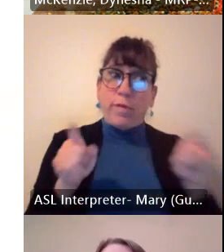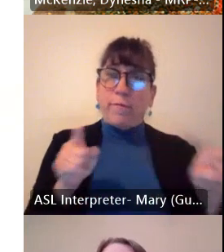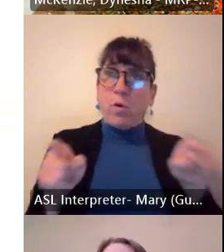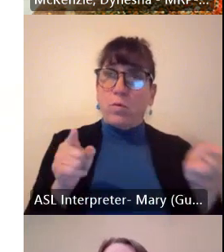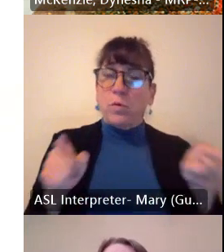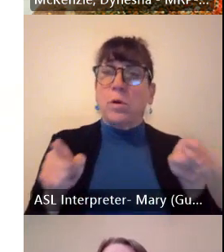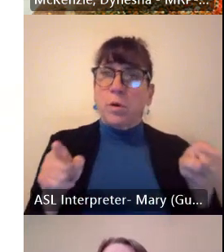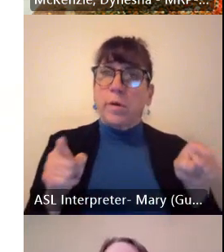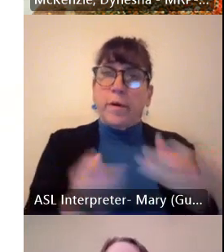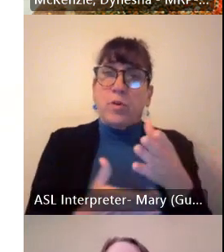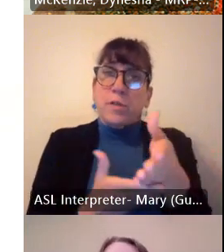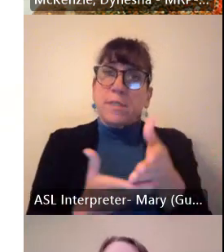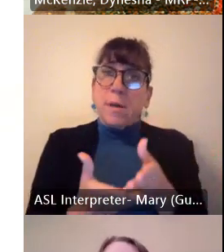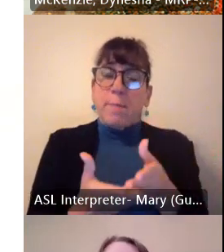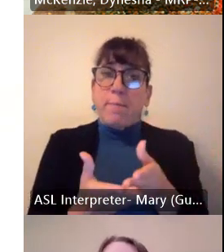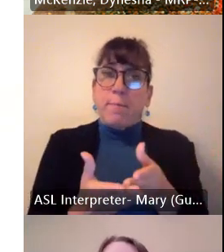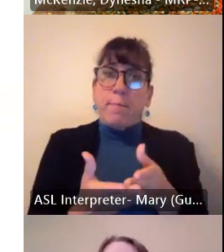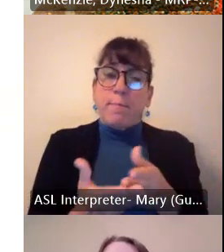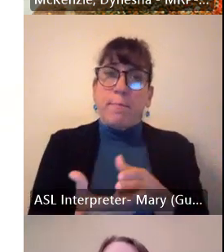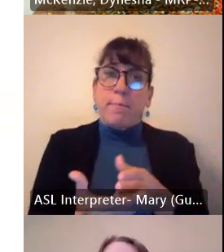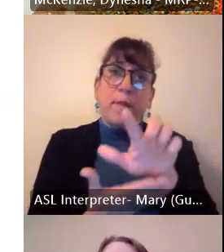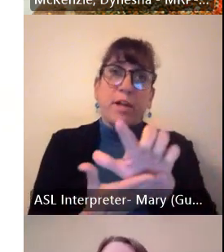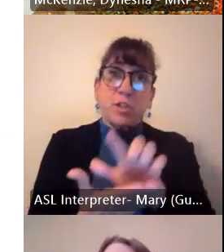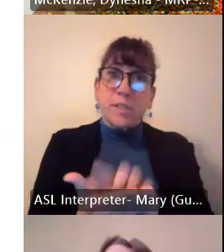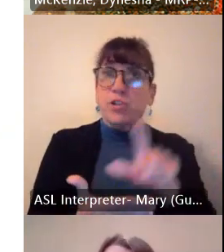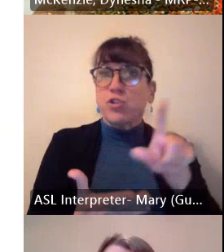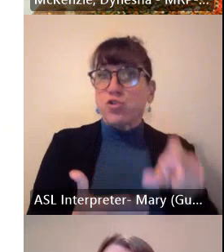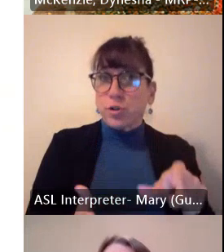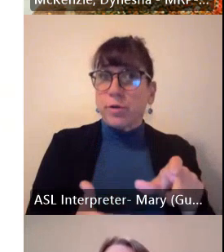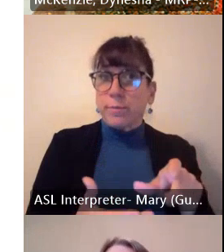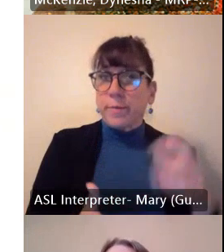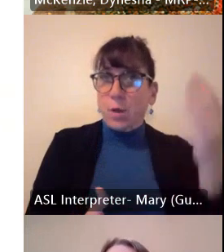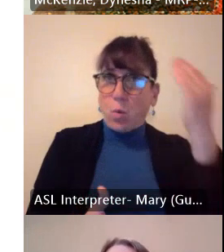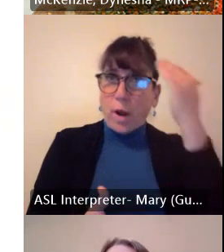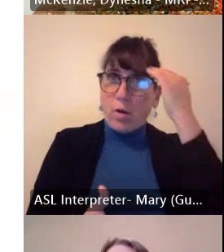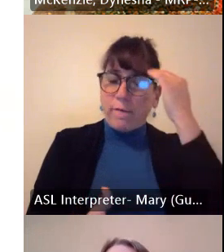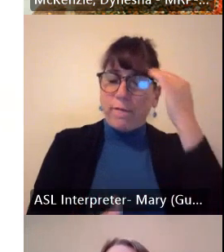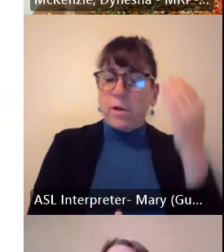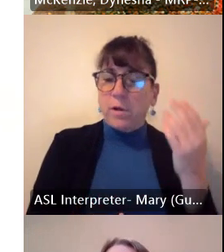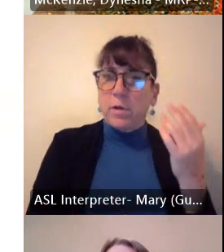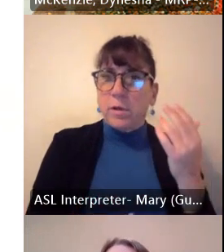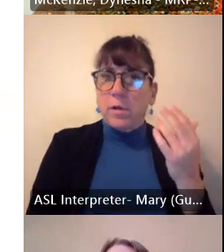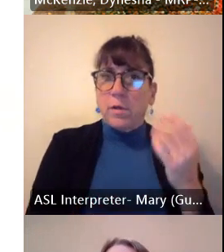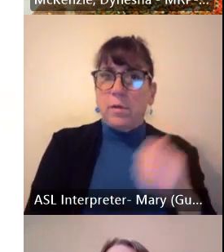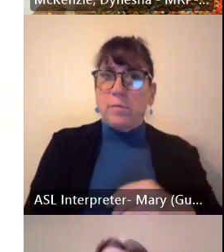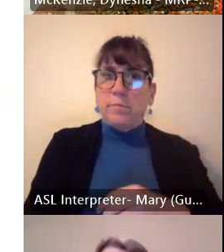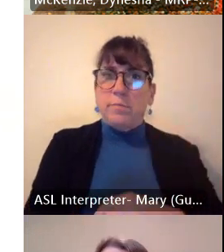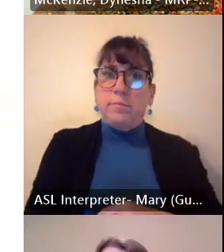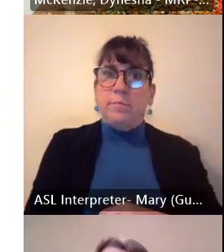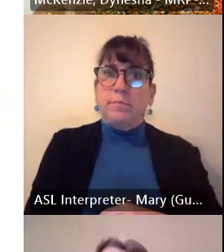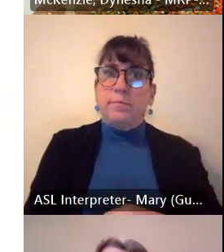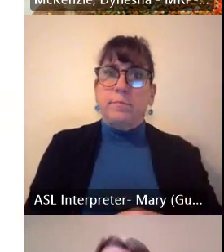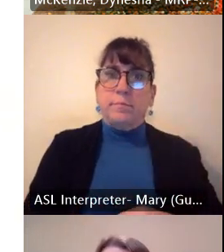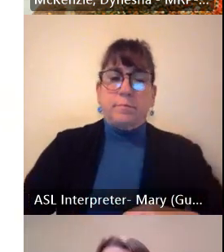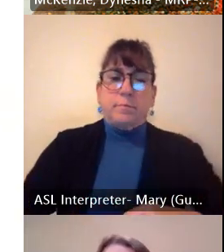there is some legislation that you should be aware of because it's